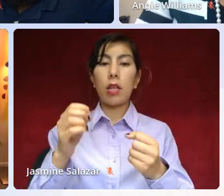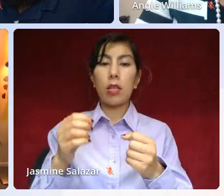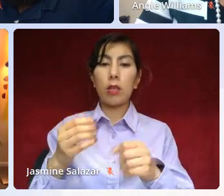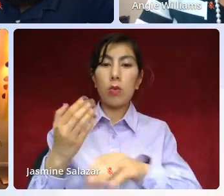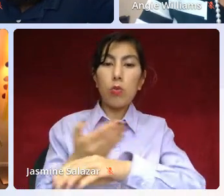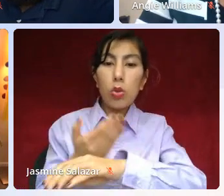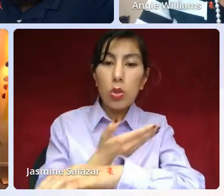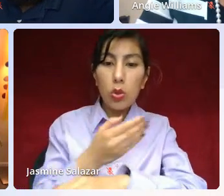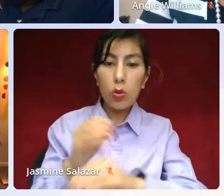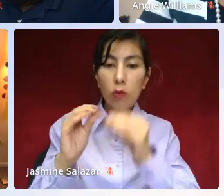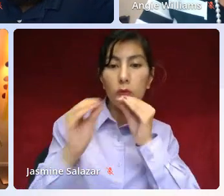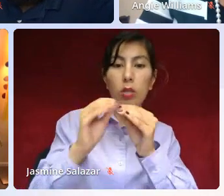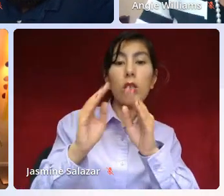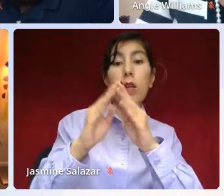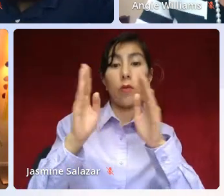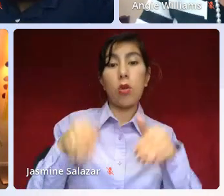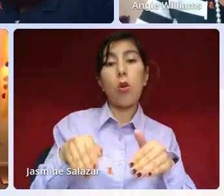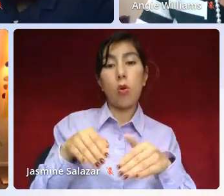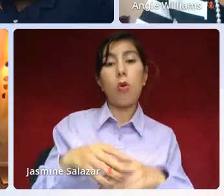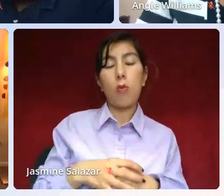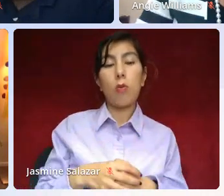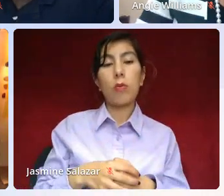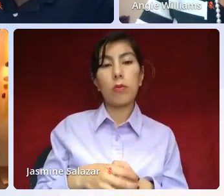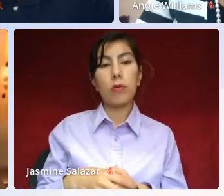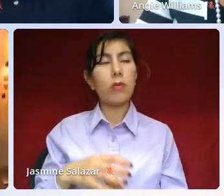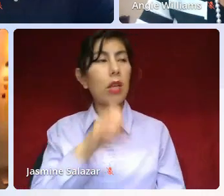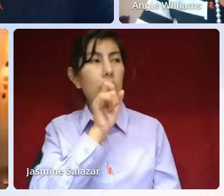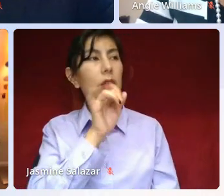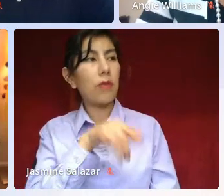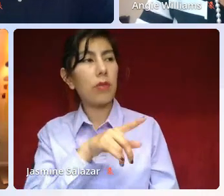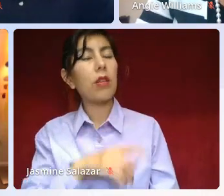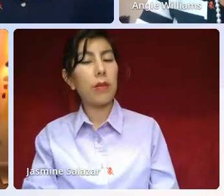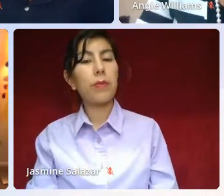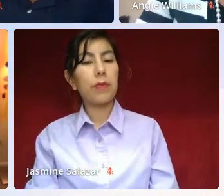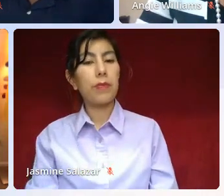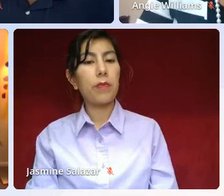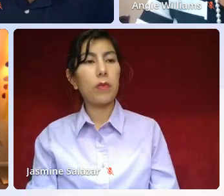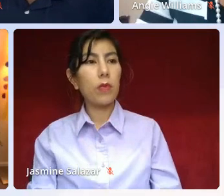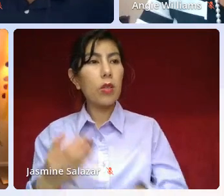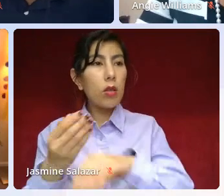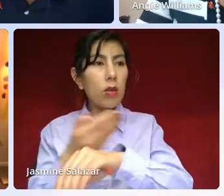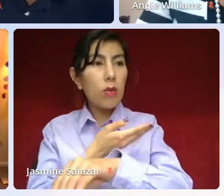home. Mm-hmm. I love that, Raquel, the renewing of the home. That's great.